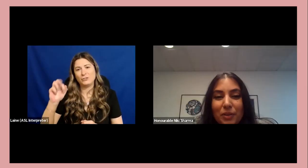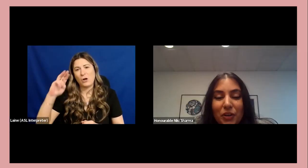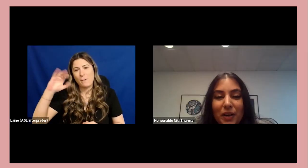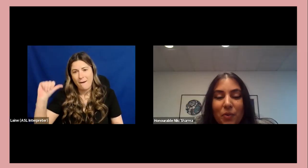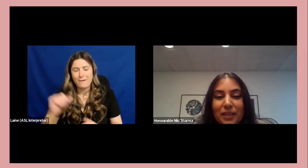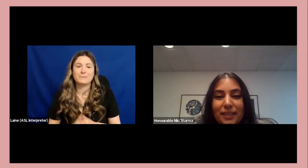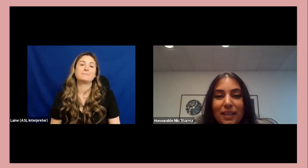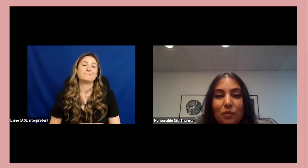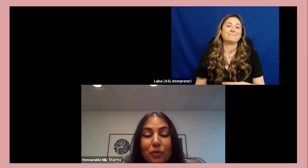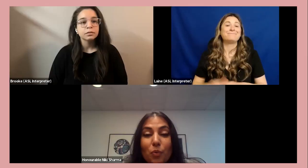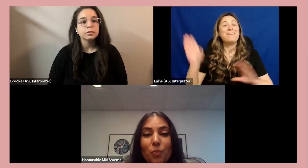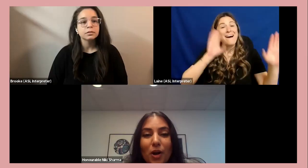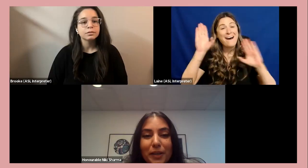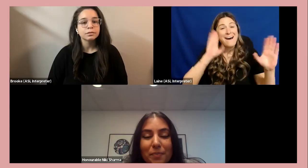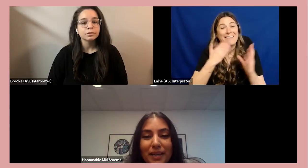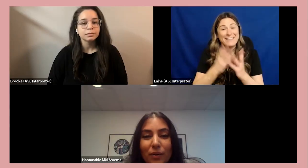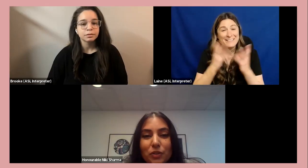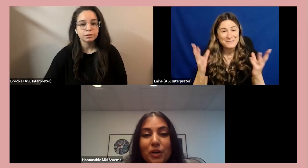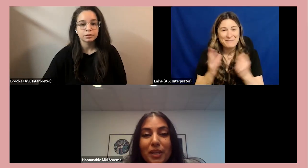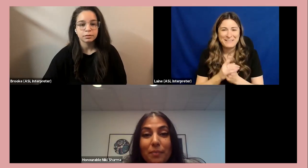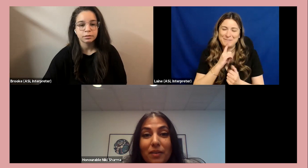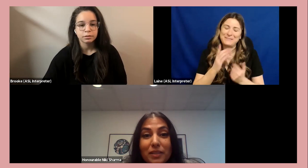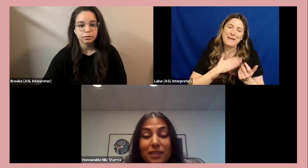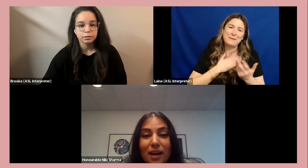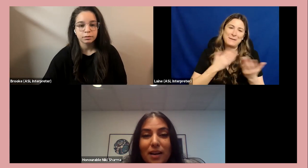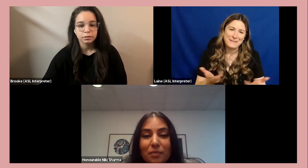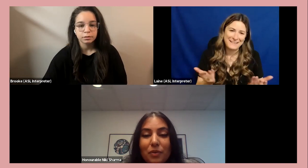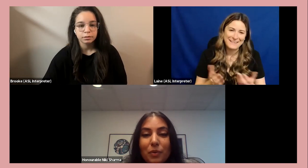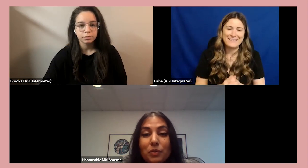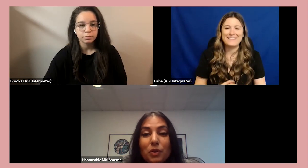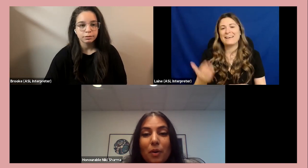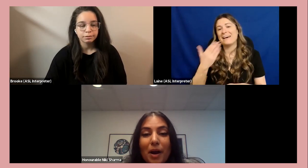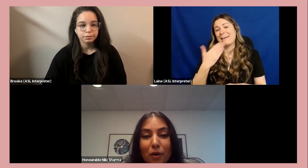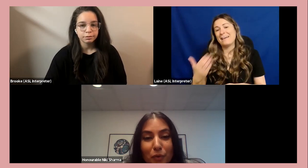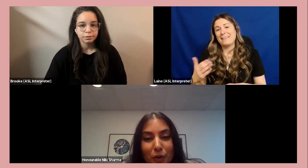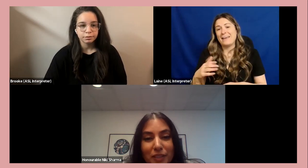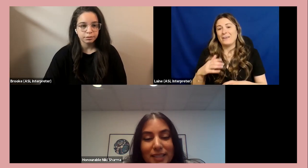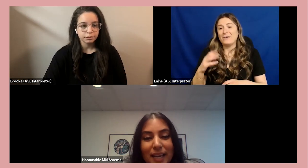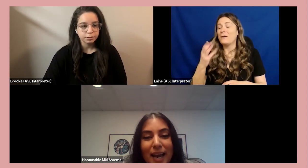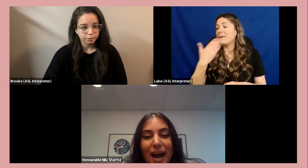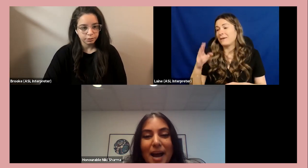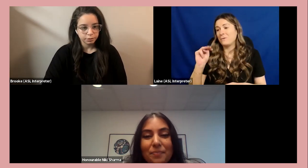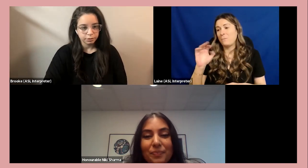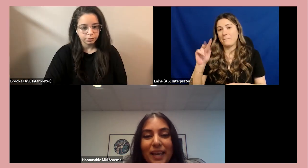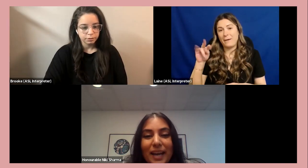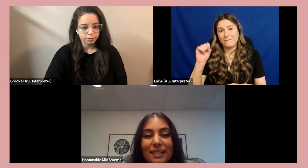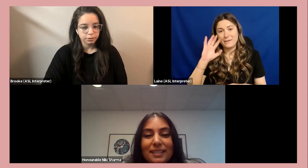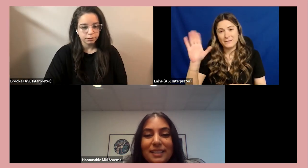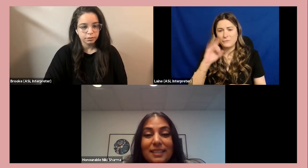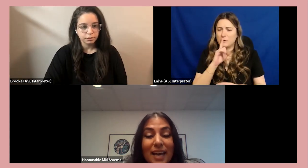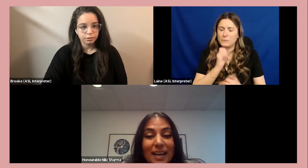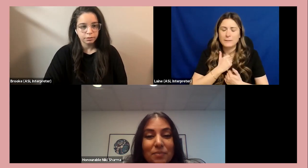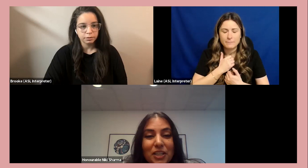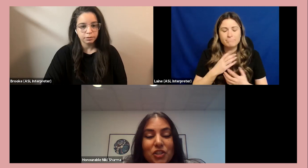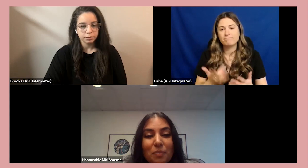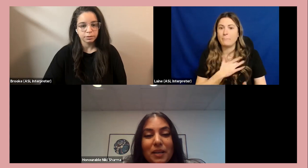great to be here and i want to thank you for the warm welcome and i also want to thank mavis uh for those powerful words um as